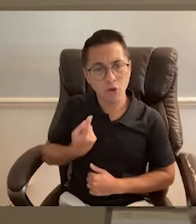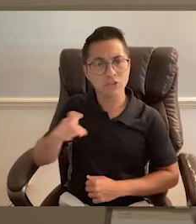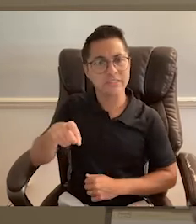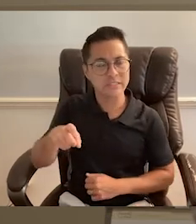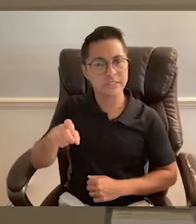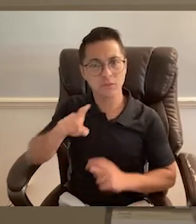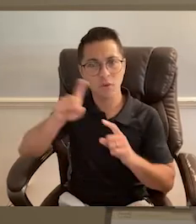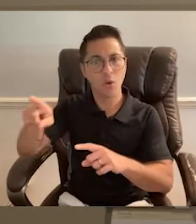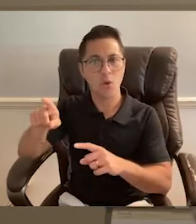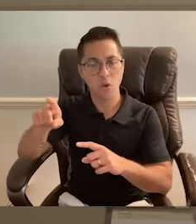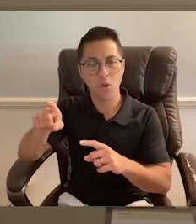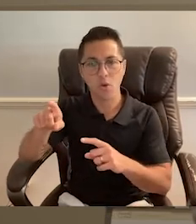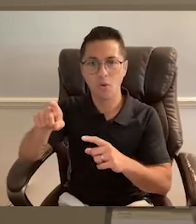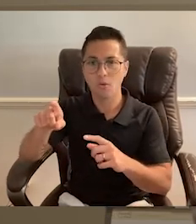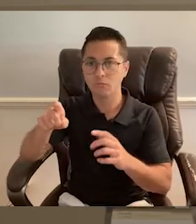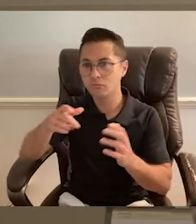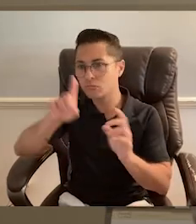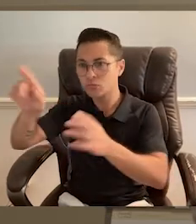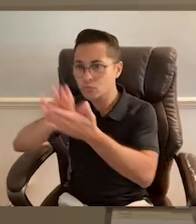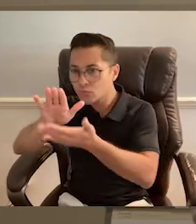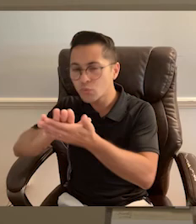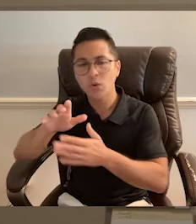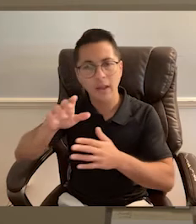peripheral vision has been impaired? Do you have anything for that?